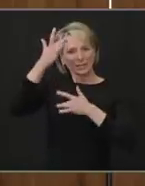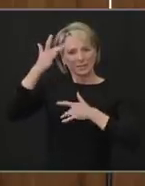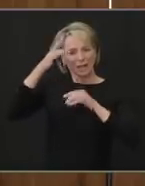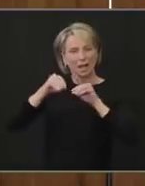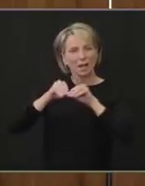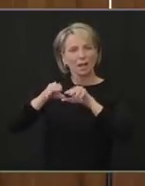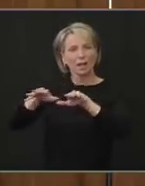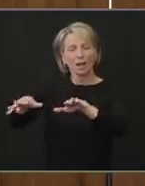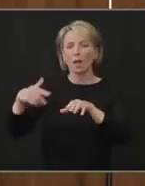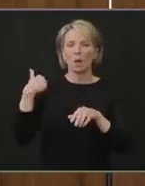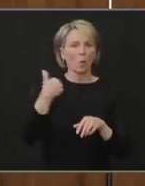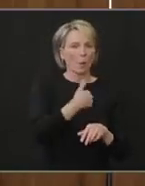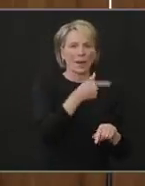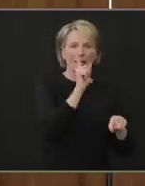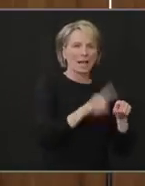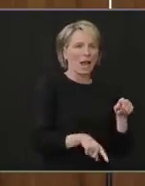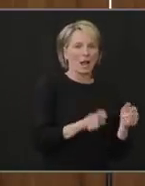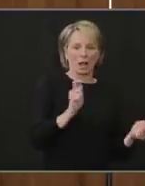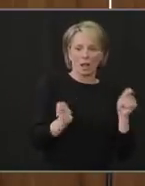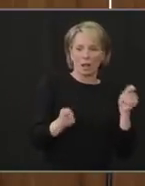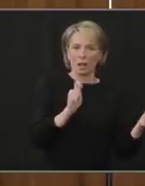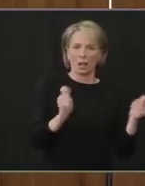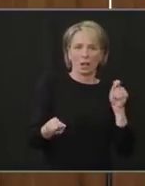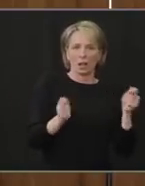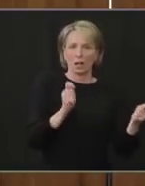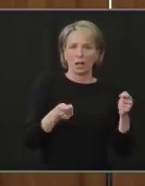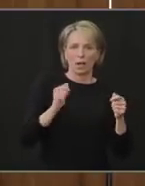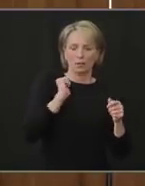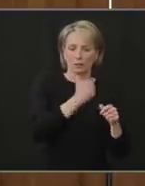we cannot have economic